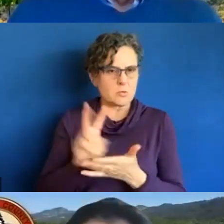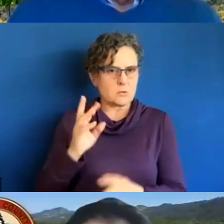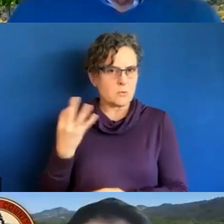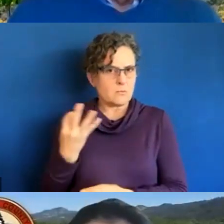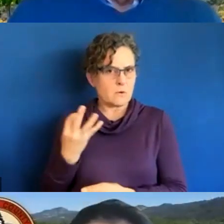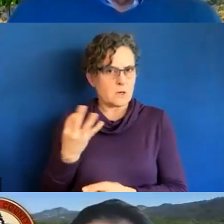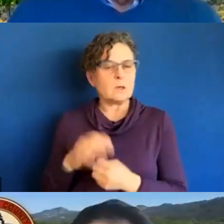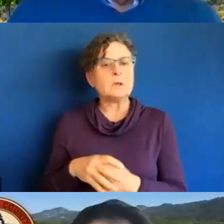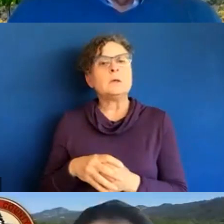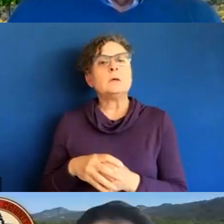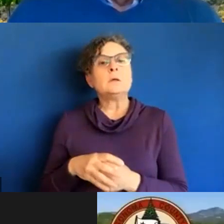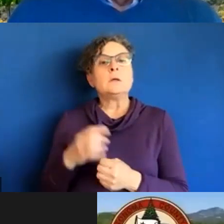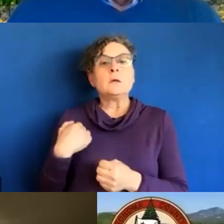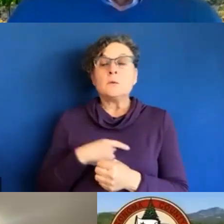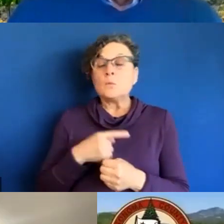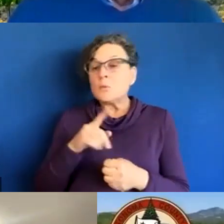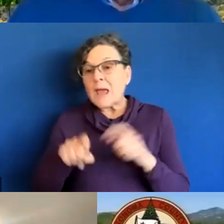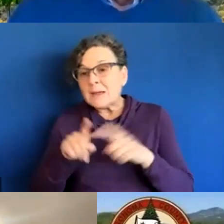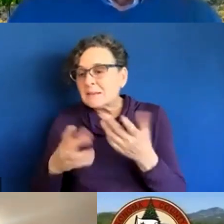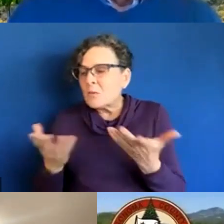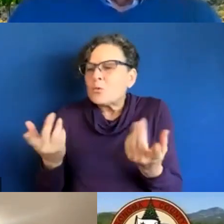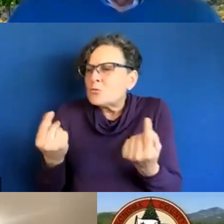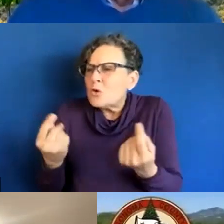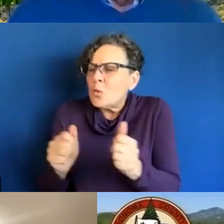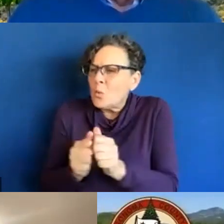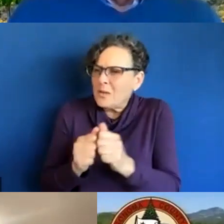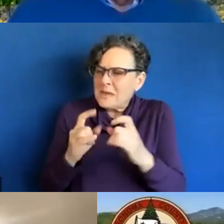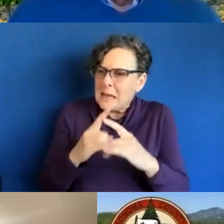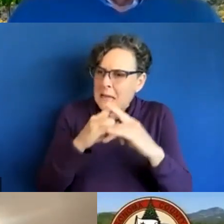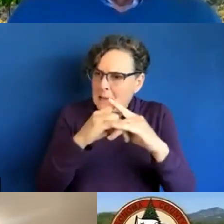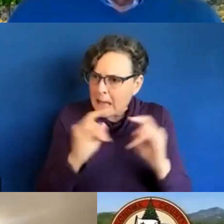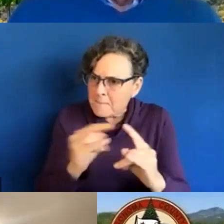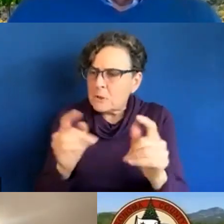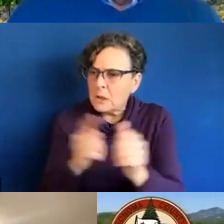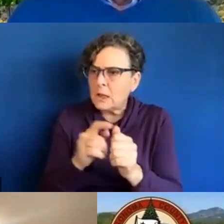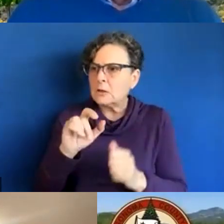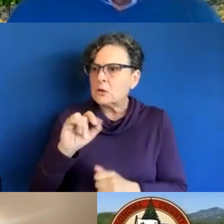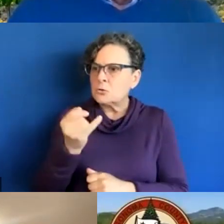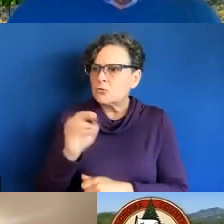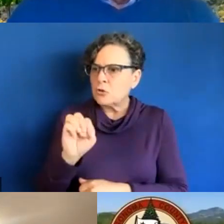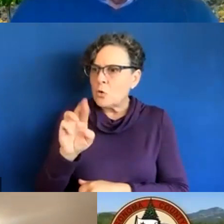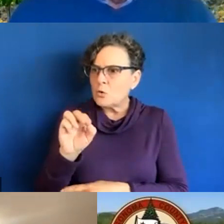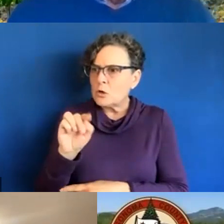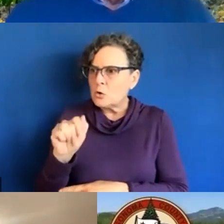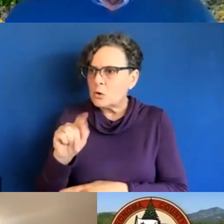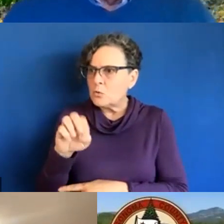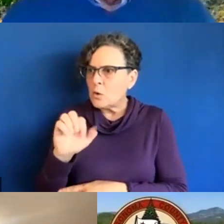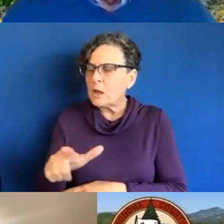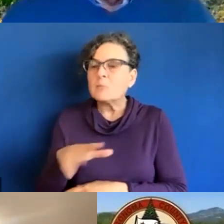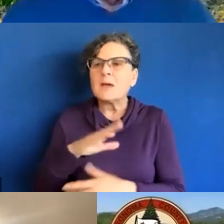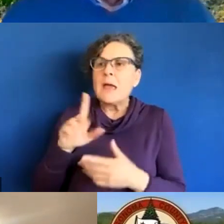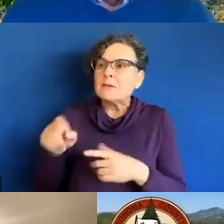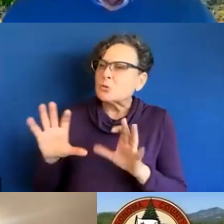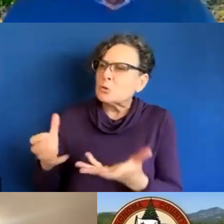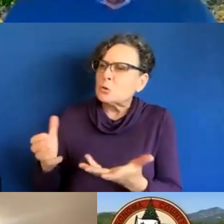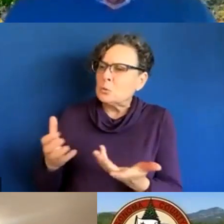just like the JRT and what's the best way to move people with dignity and respect who have been on the trail where they don't feel